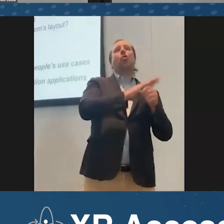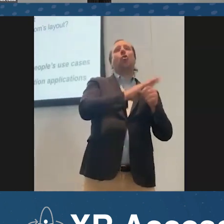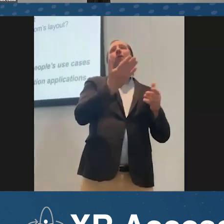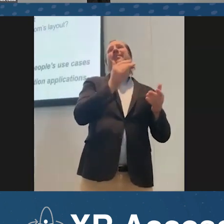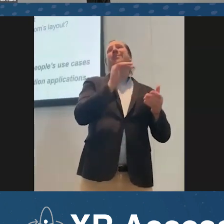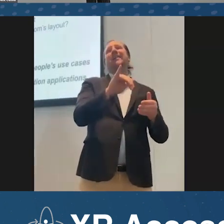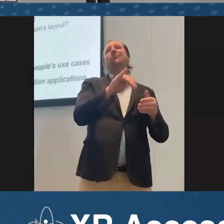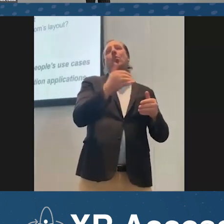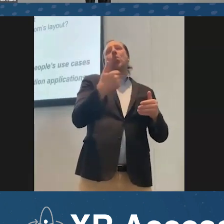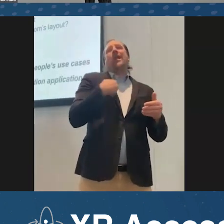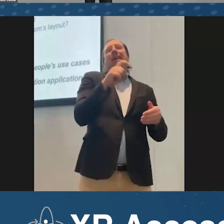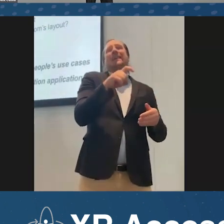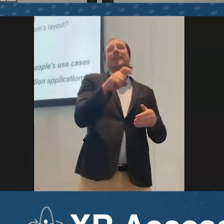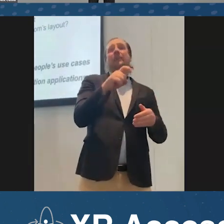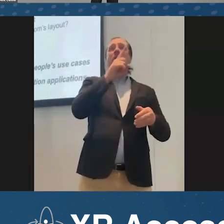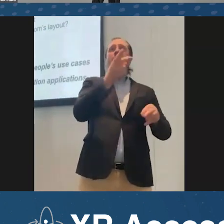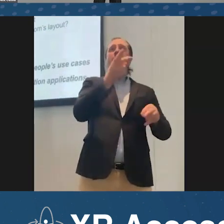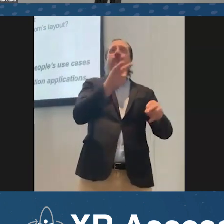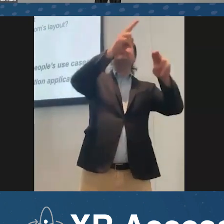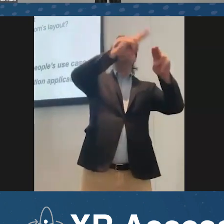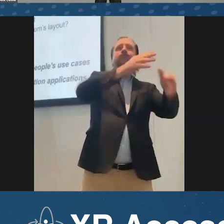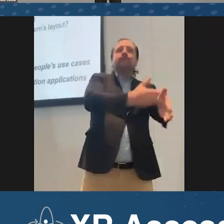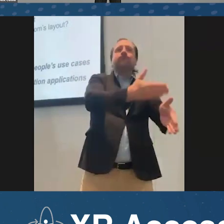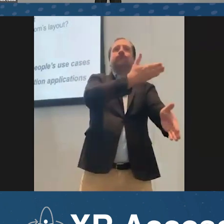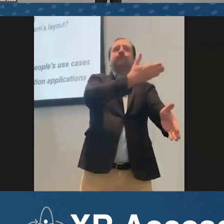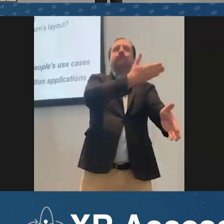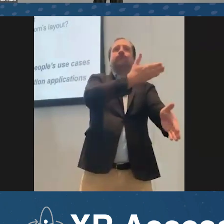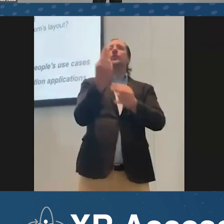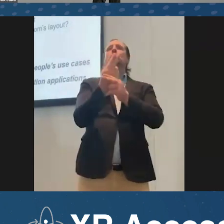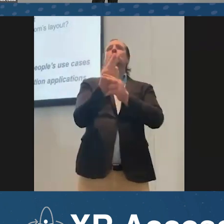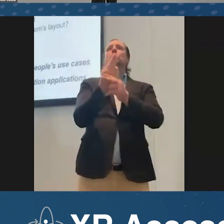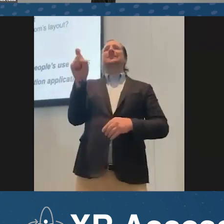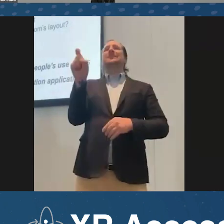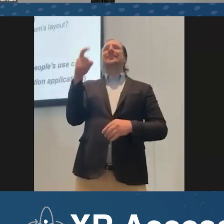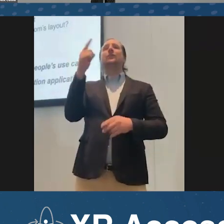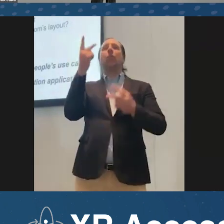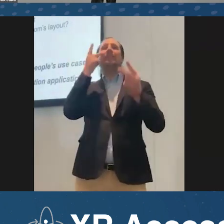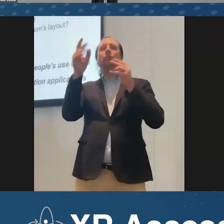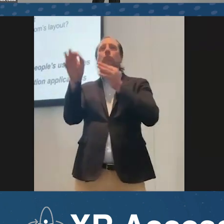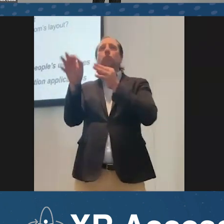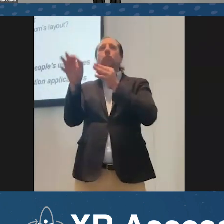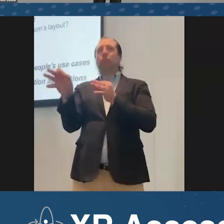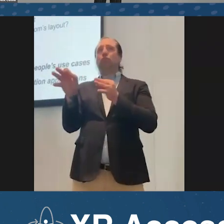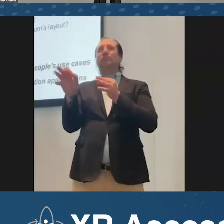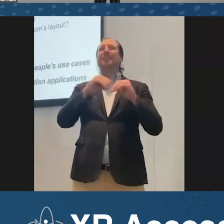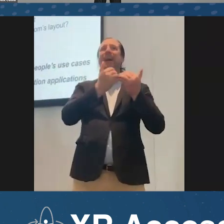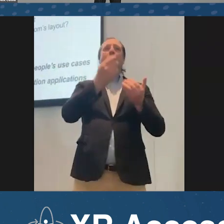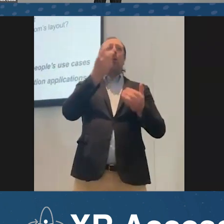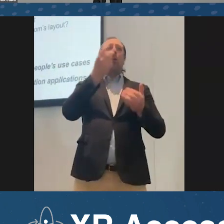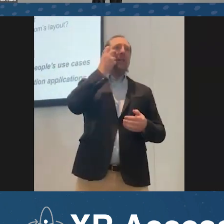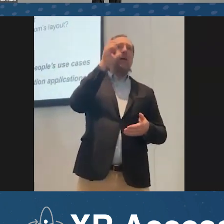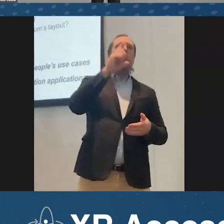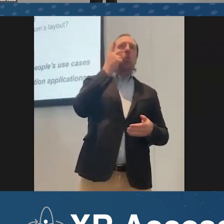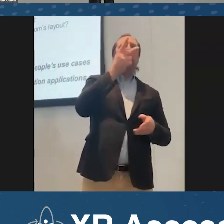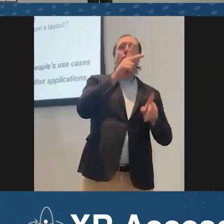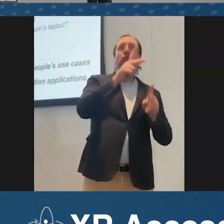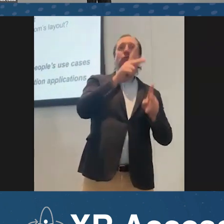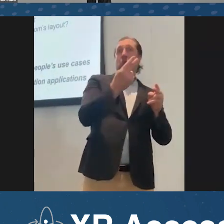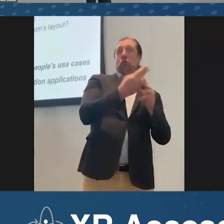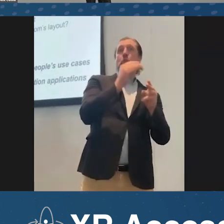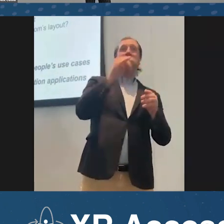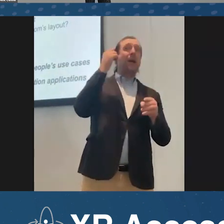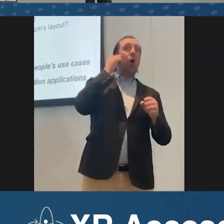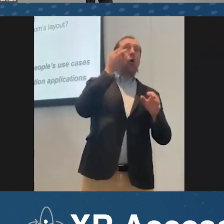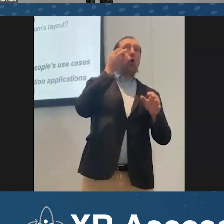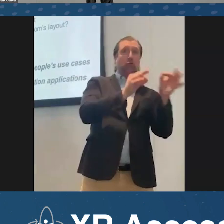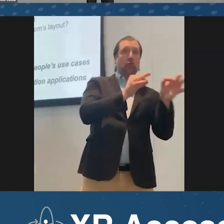really optimize applications like this for users' needs, we first need to understand how blind and low vision people use them, what their use cases